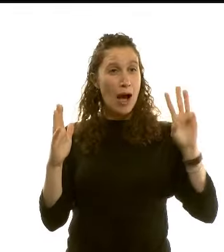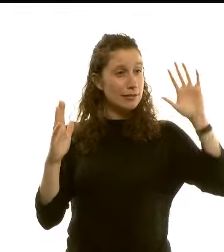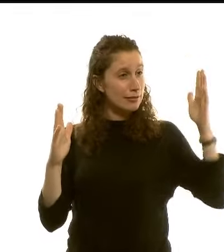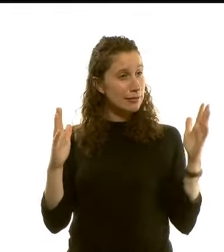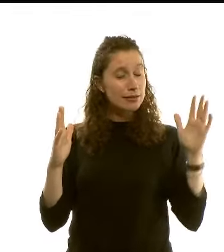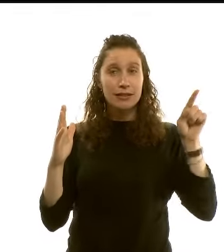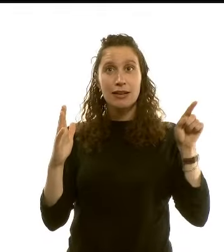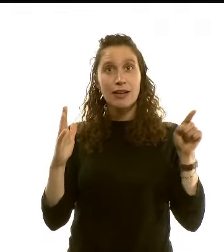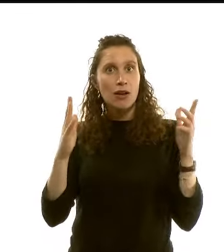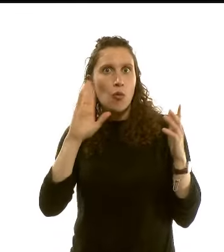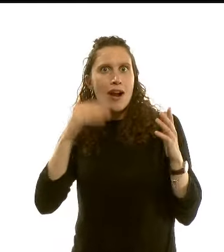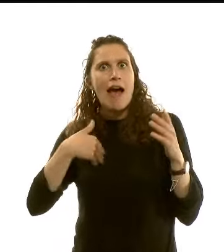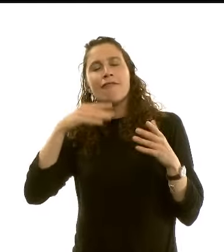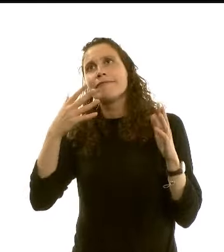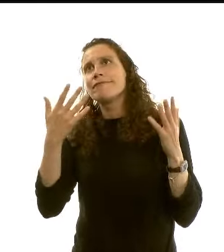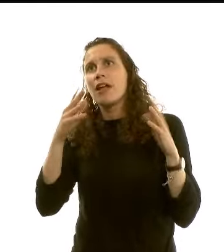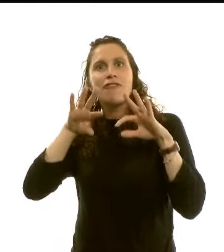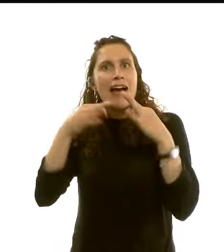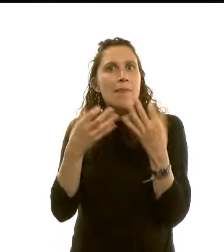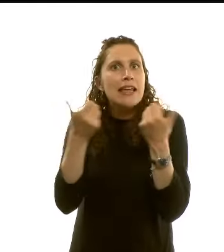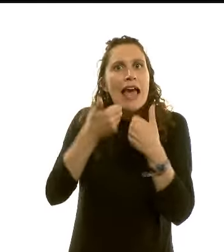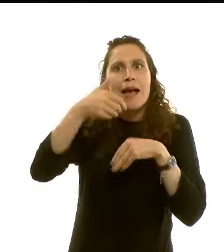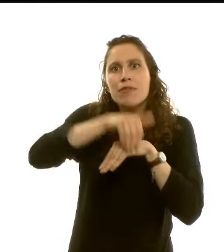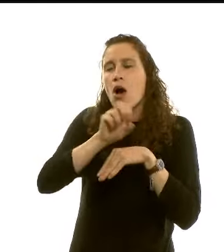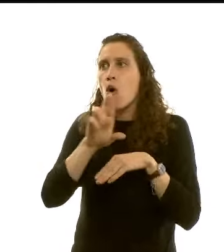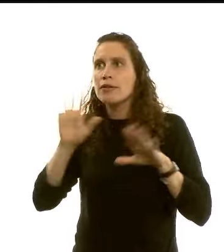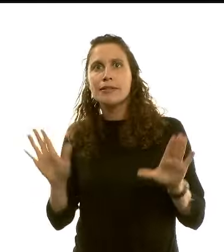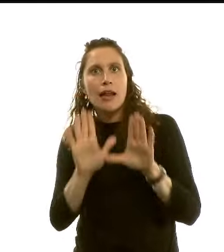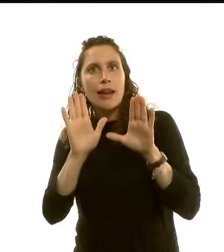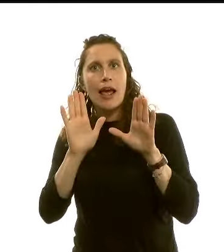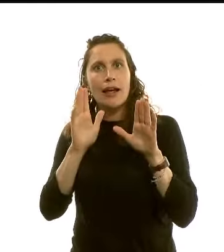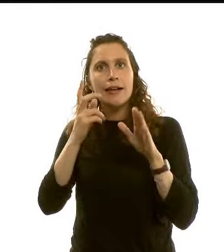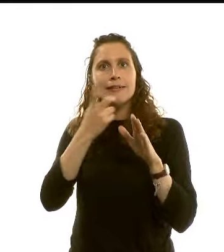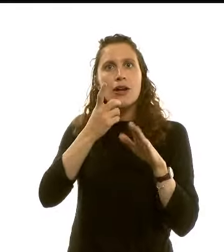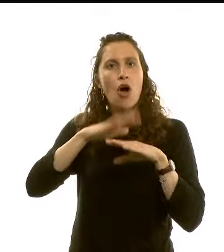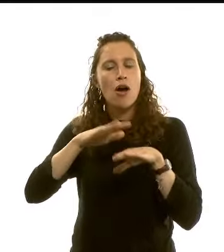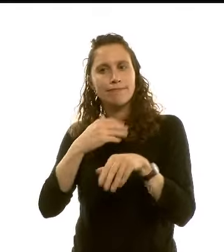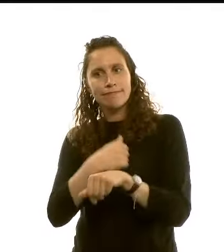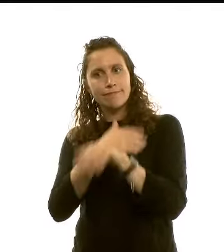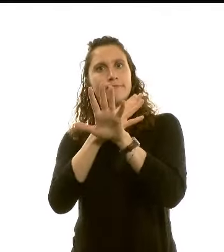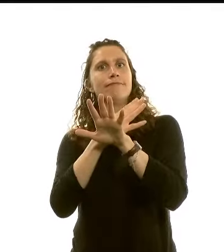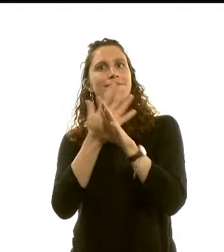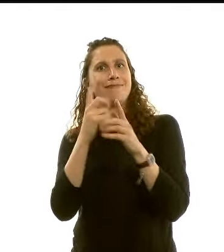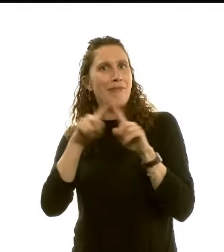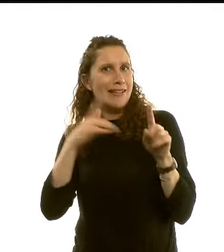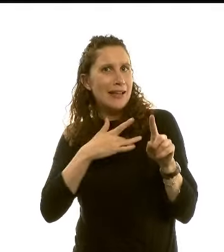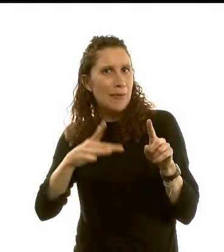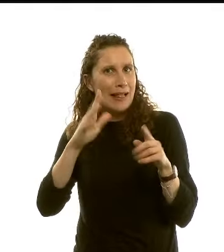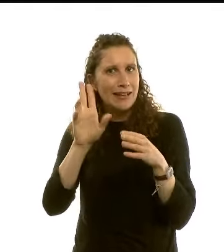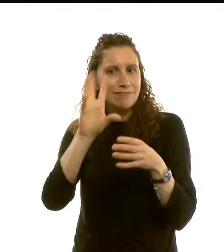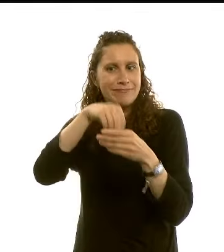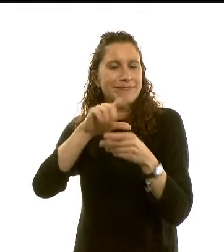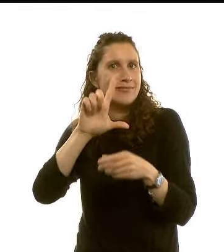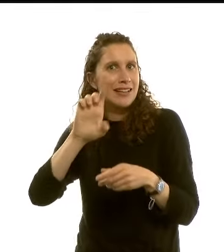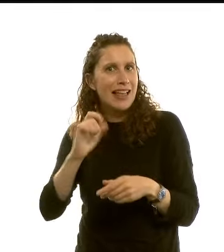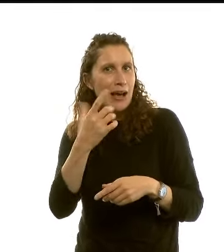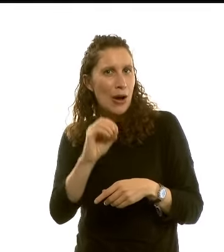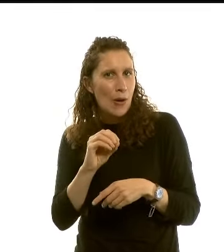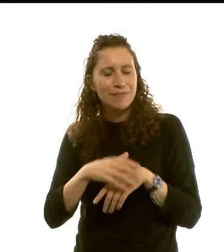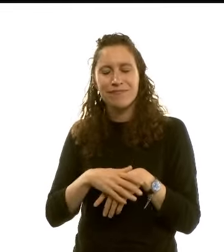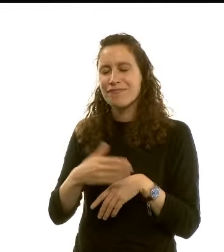a family game night or a Sunday dinner, but it's on a video call, and it's usually about Lego bricks. I have two